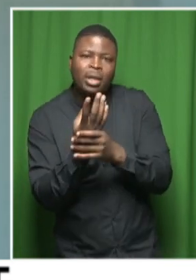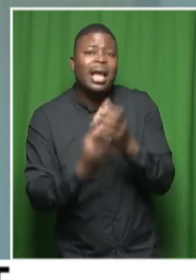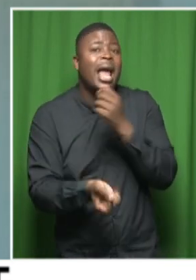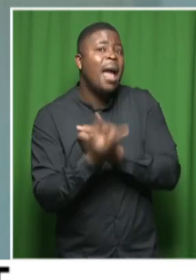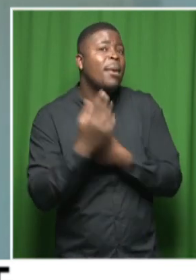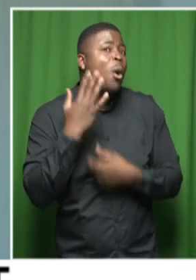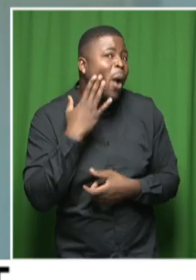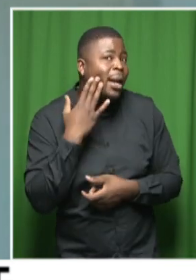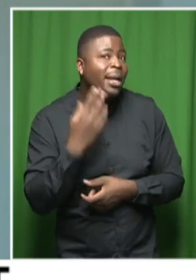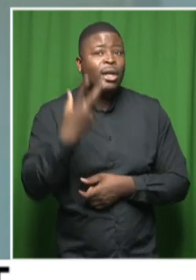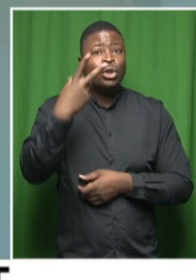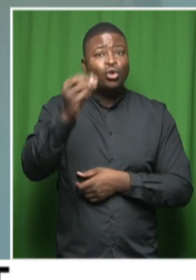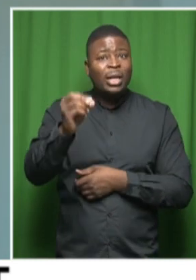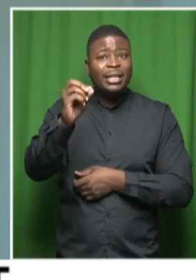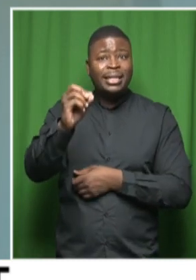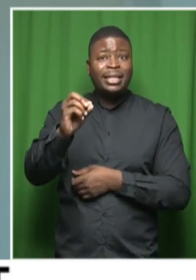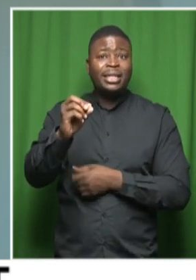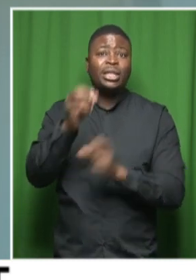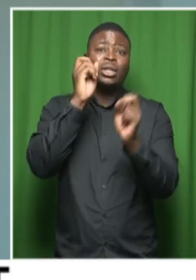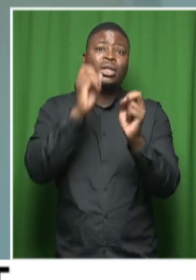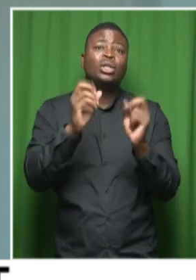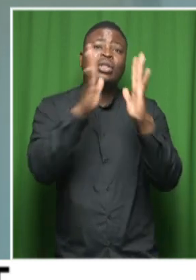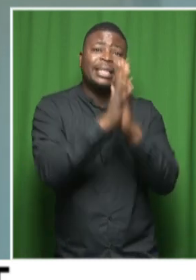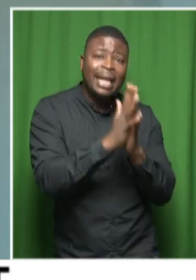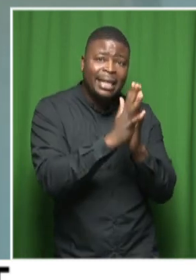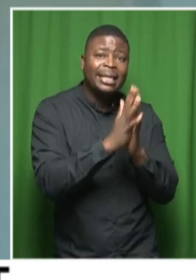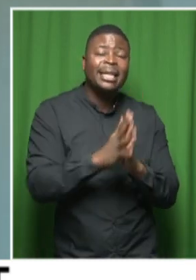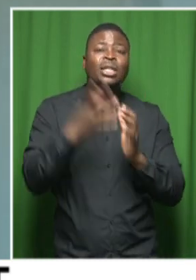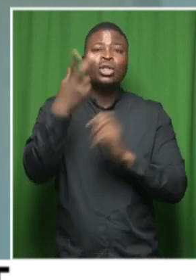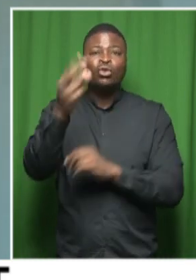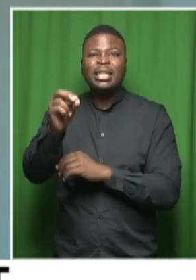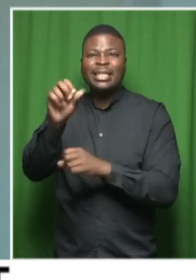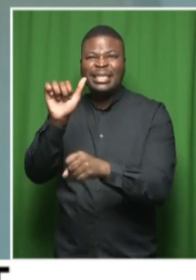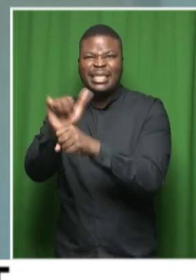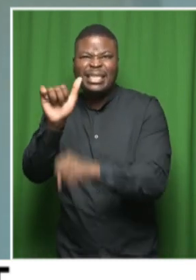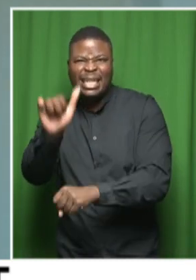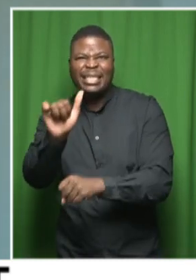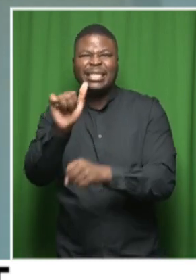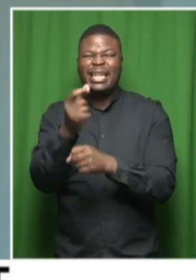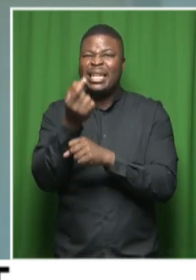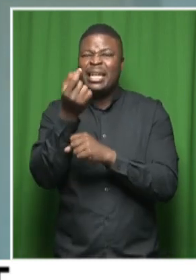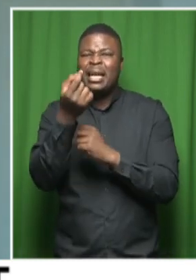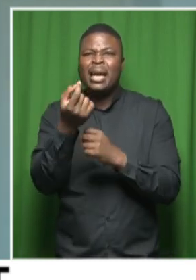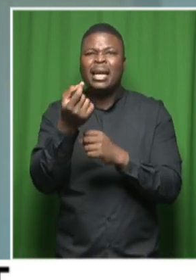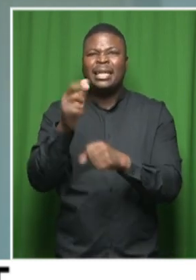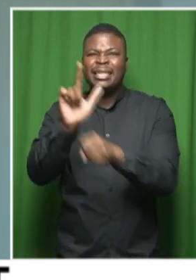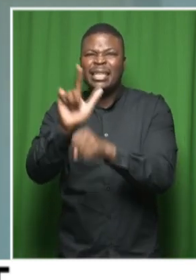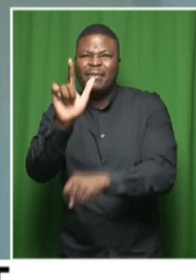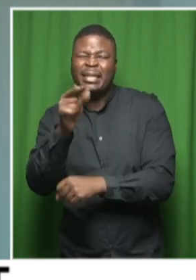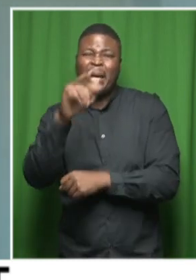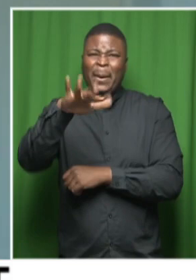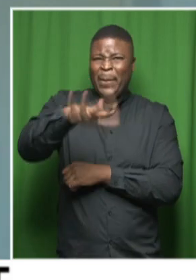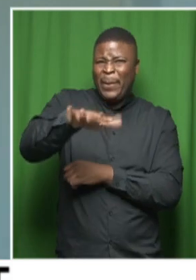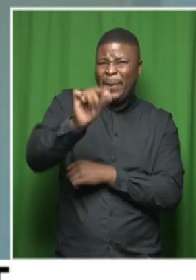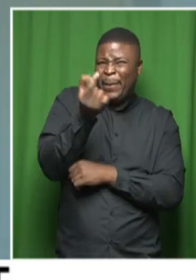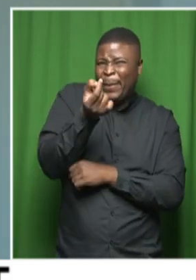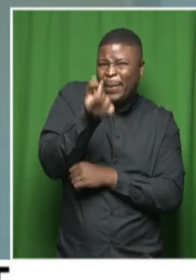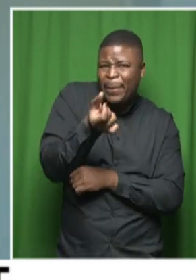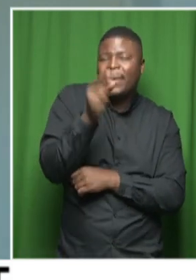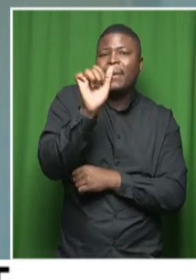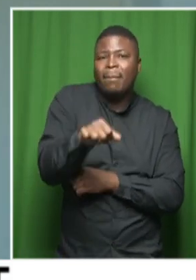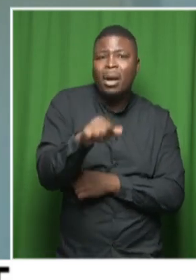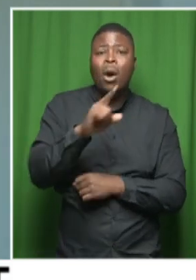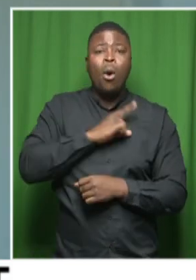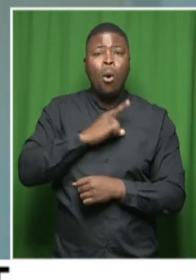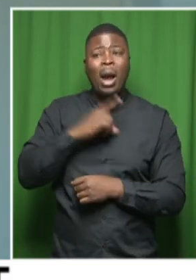little bit of 2015 and 2016. And because at that point, the Minister of Finance sent a letter to the